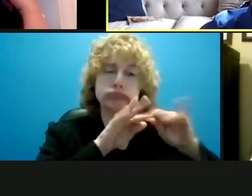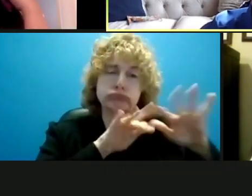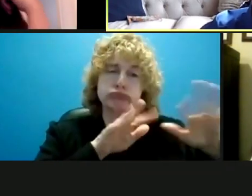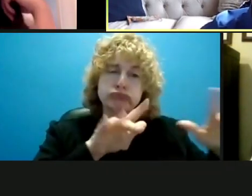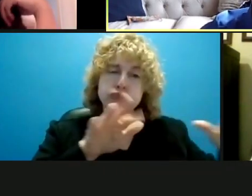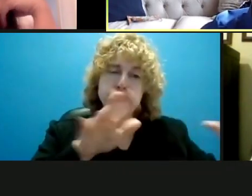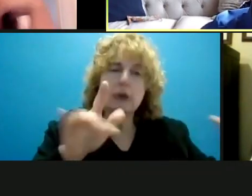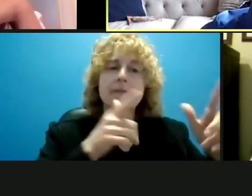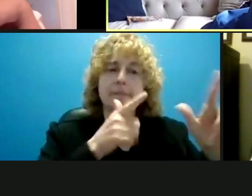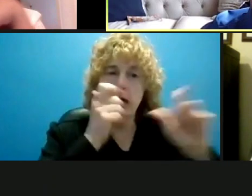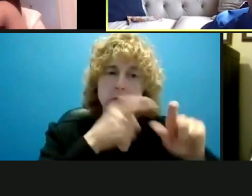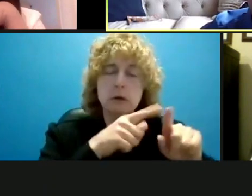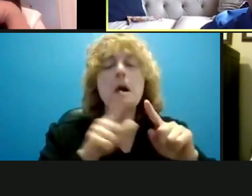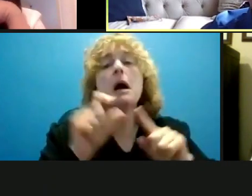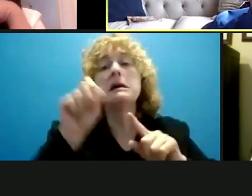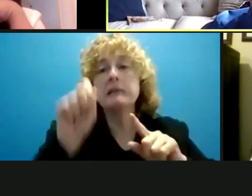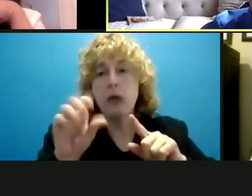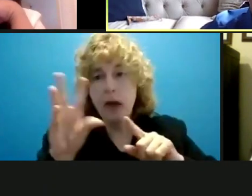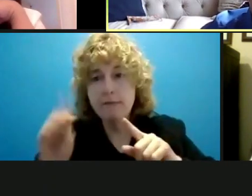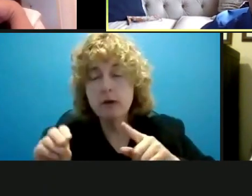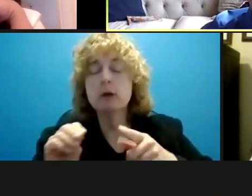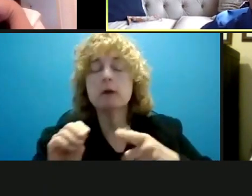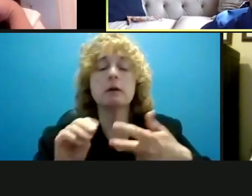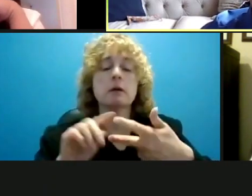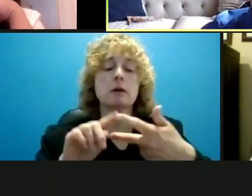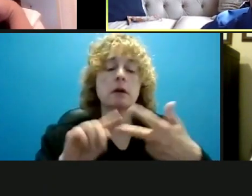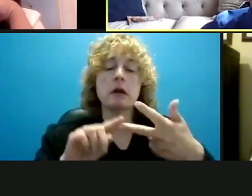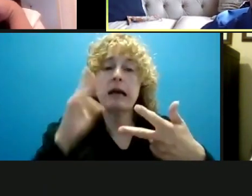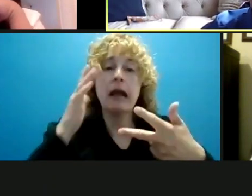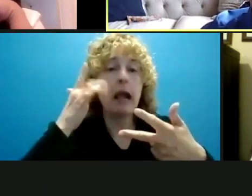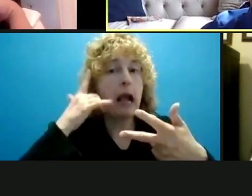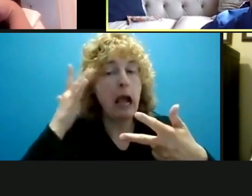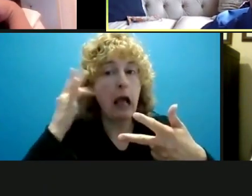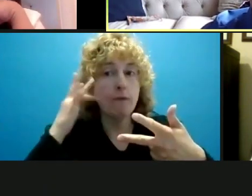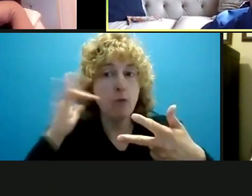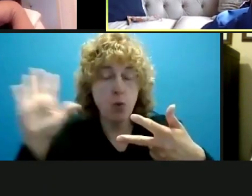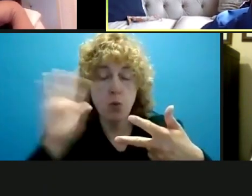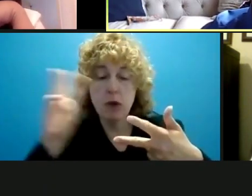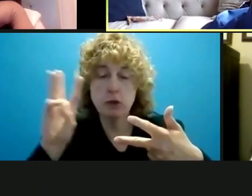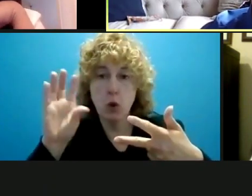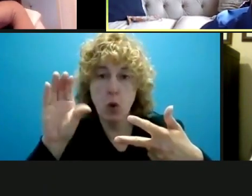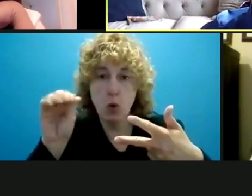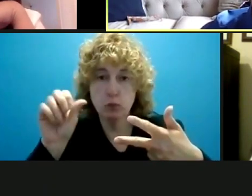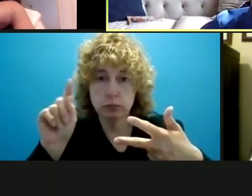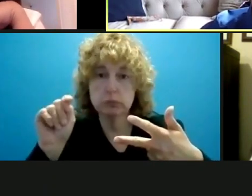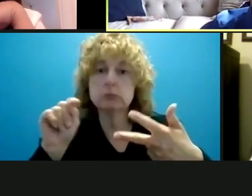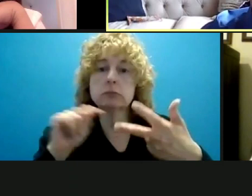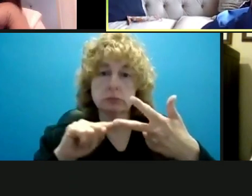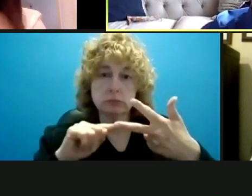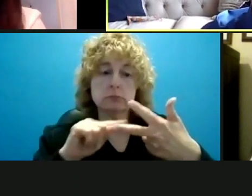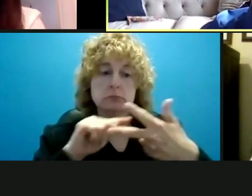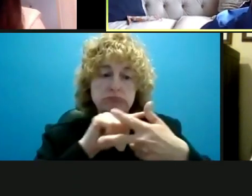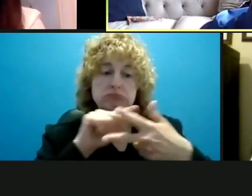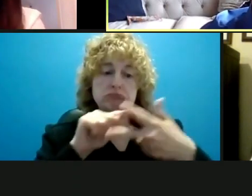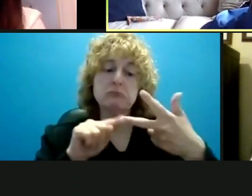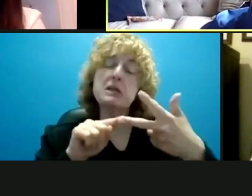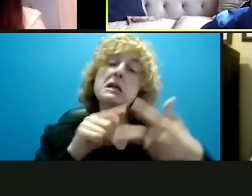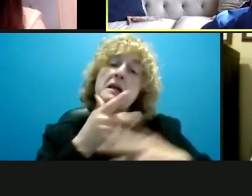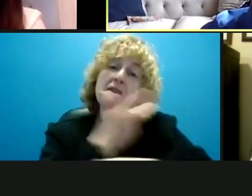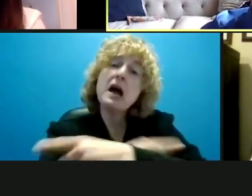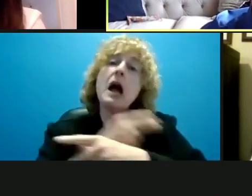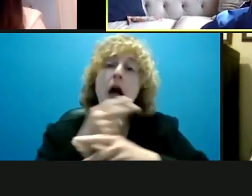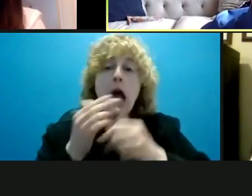There's also the California or West Coast strains. The vaccines do work against it, maybe not quite as well. There